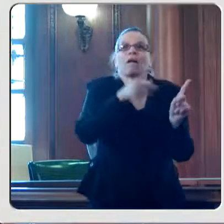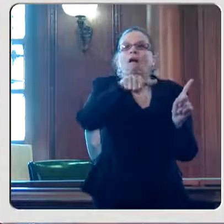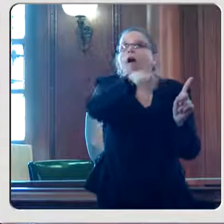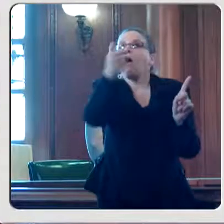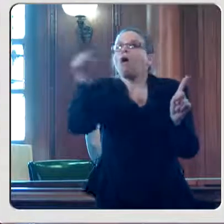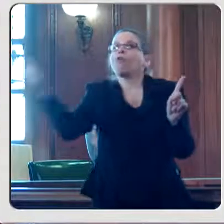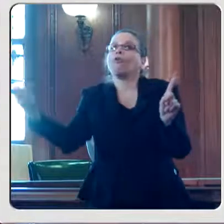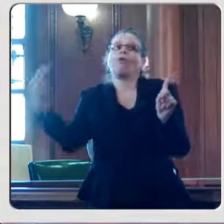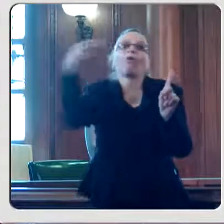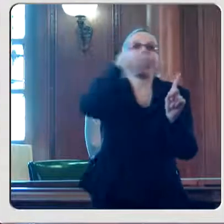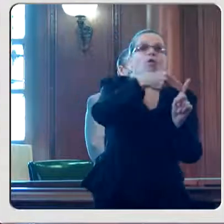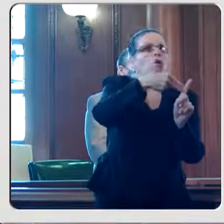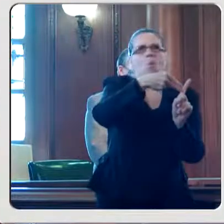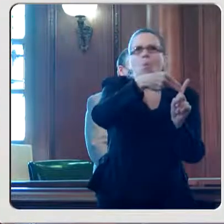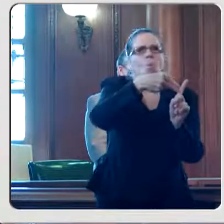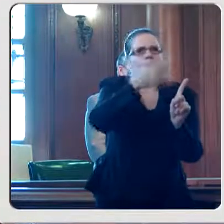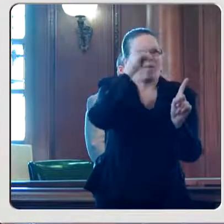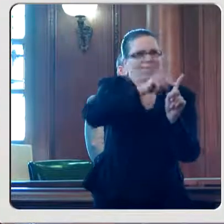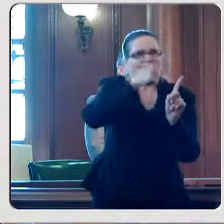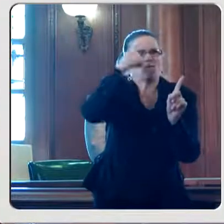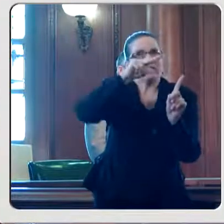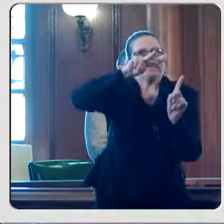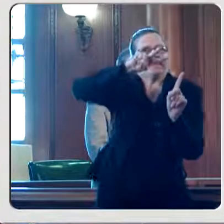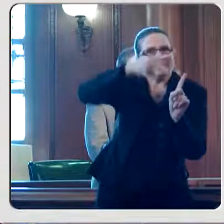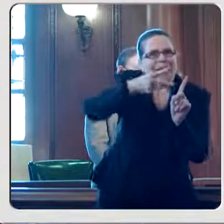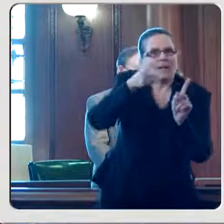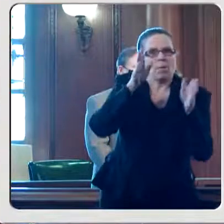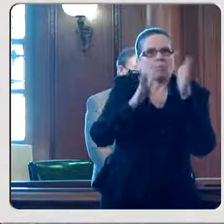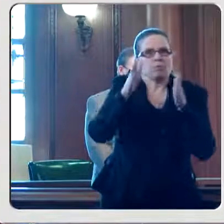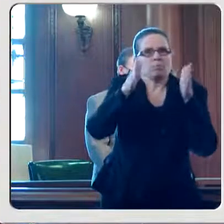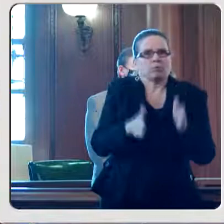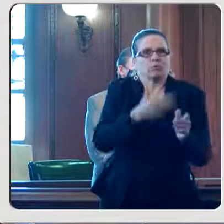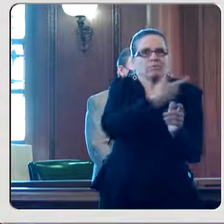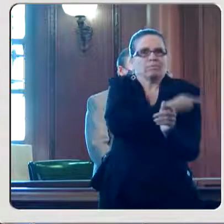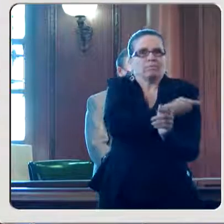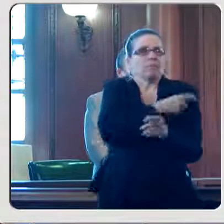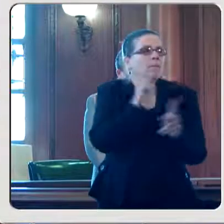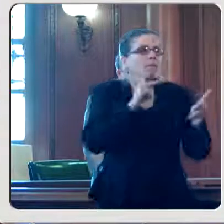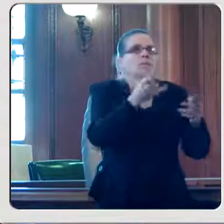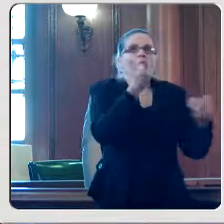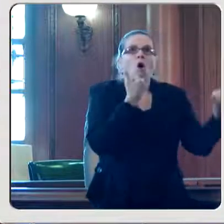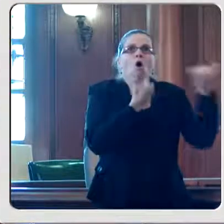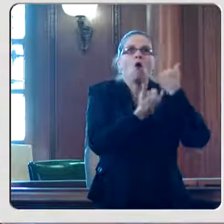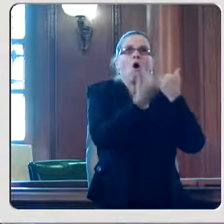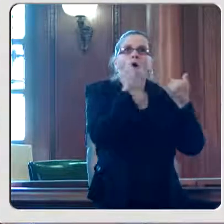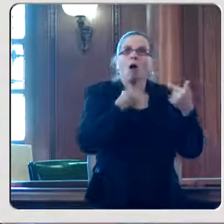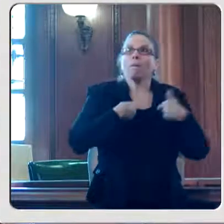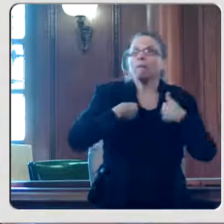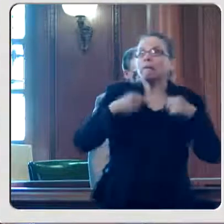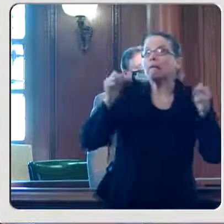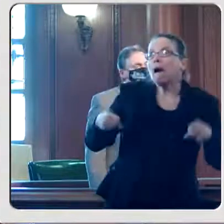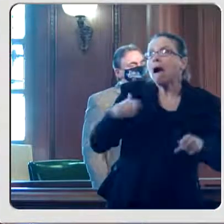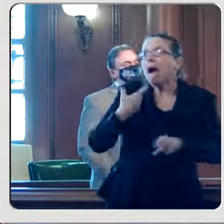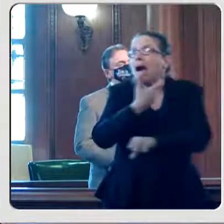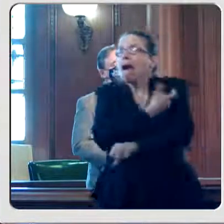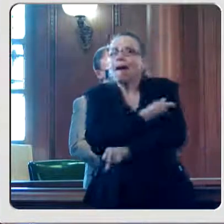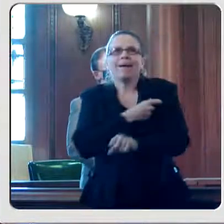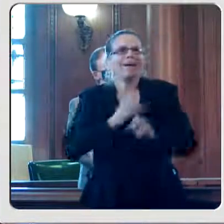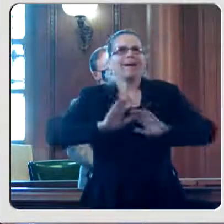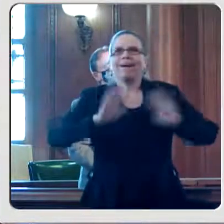be checking. I have gotten phone calls from individuals who are asking if they can come and get their